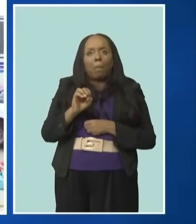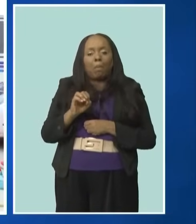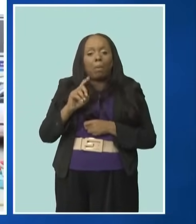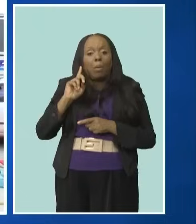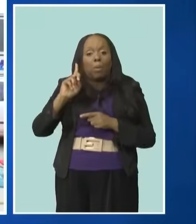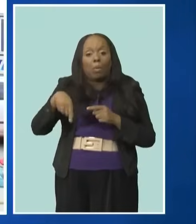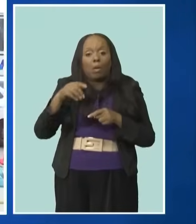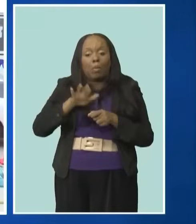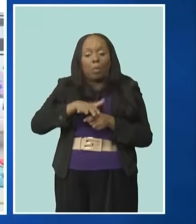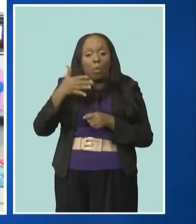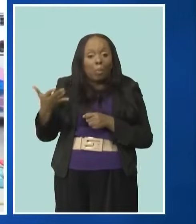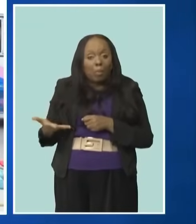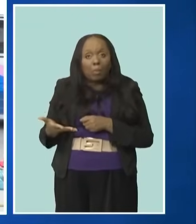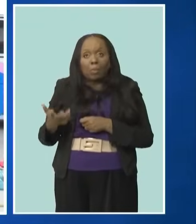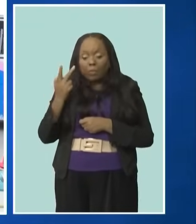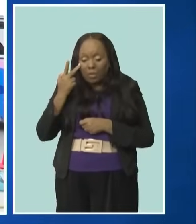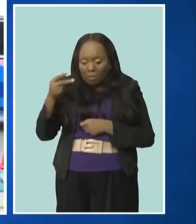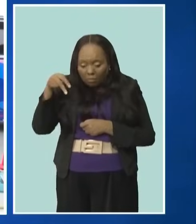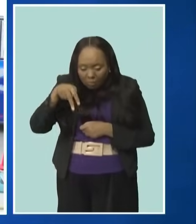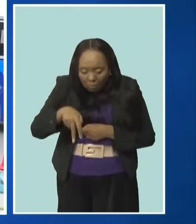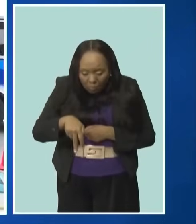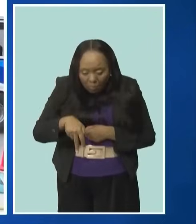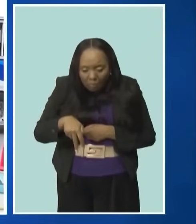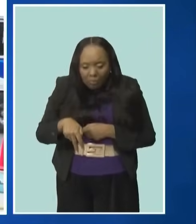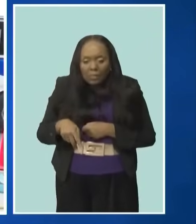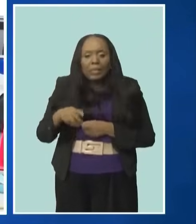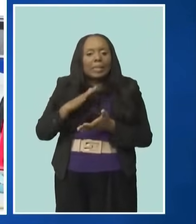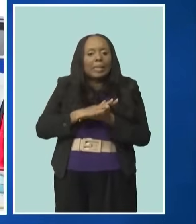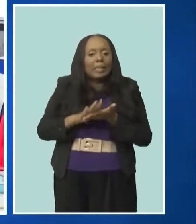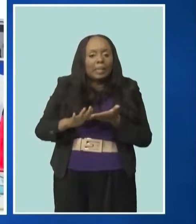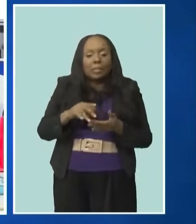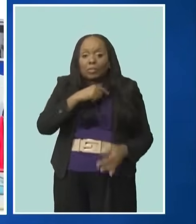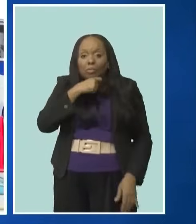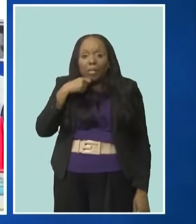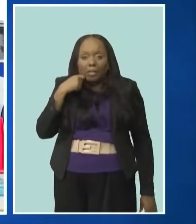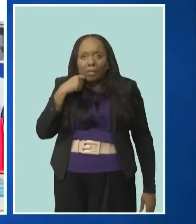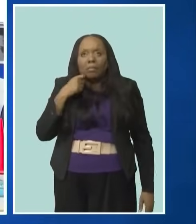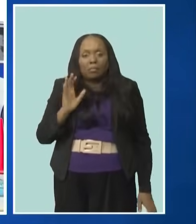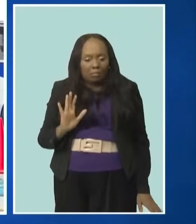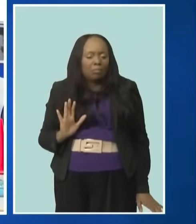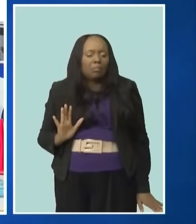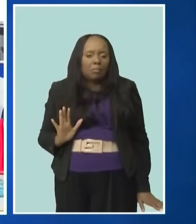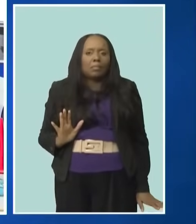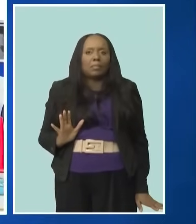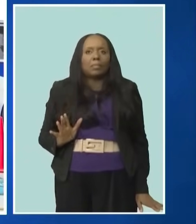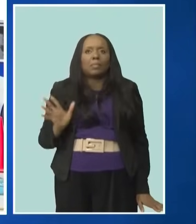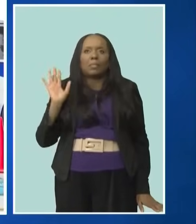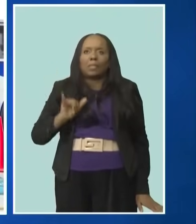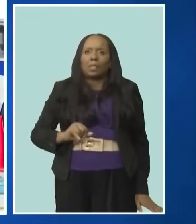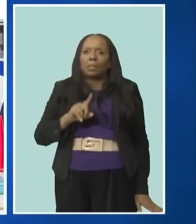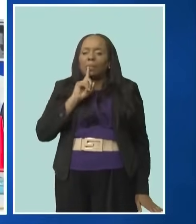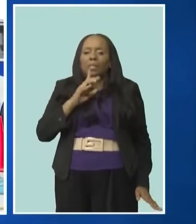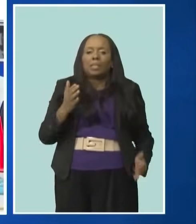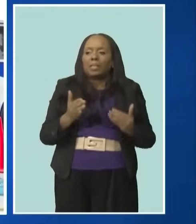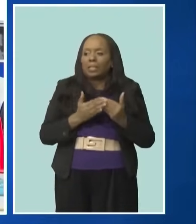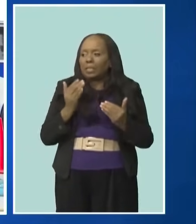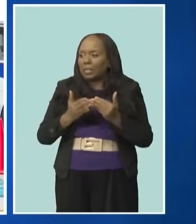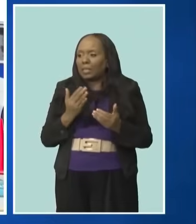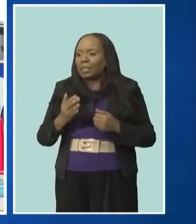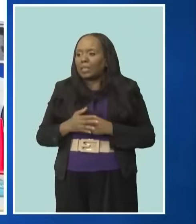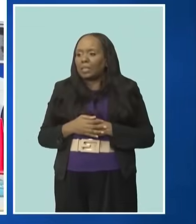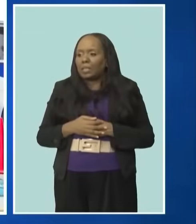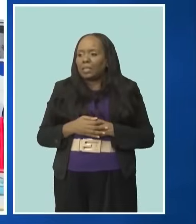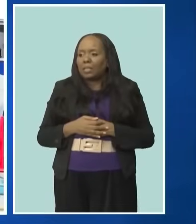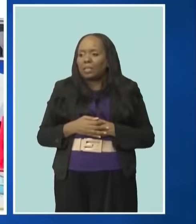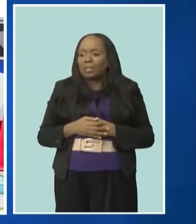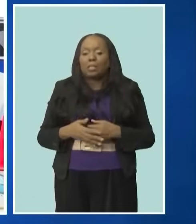those manholes, we saw that the drain itself is quite clean and dry, so that will facilitate a very easy washdown. So the only thing left for us to